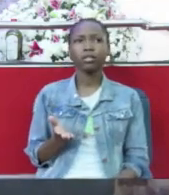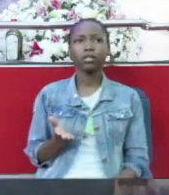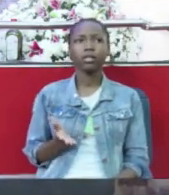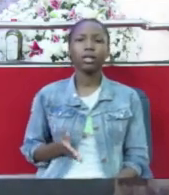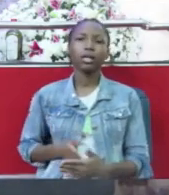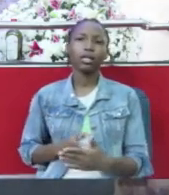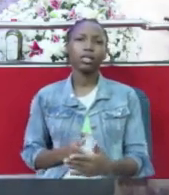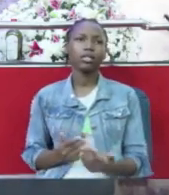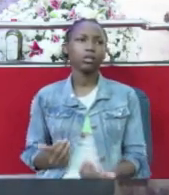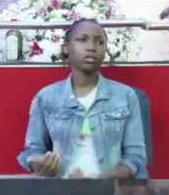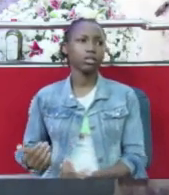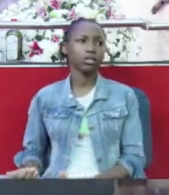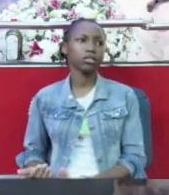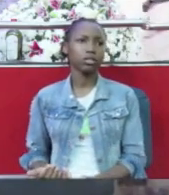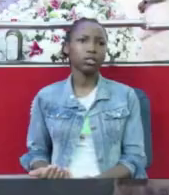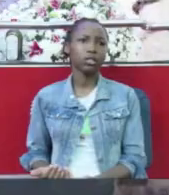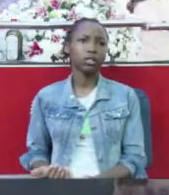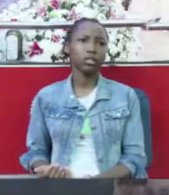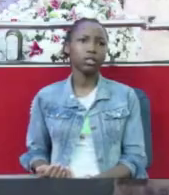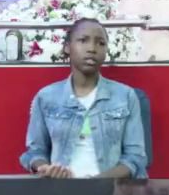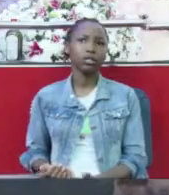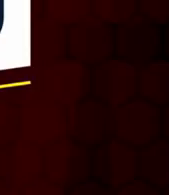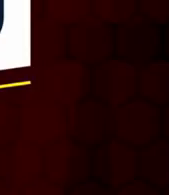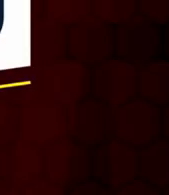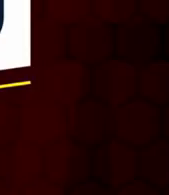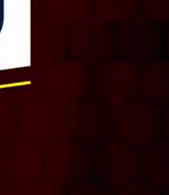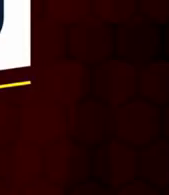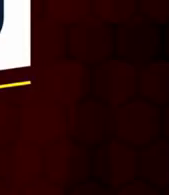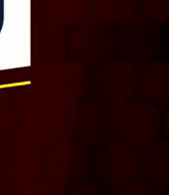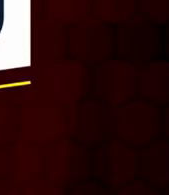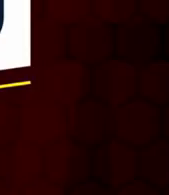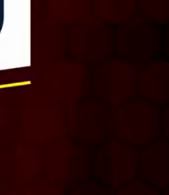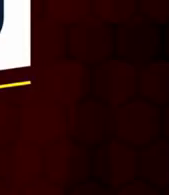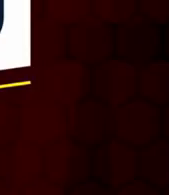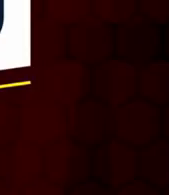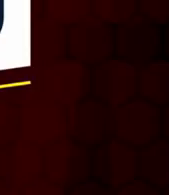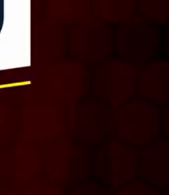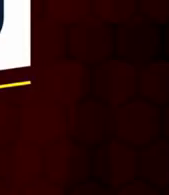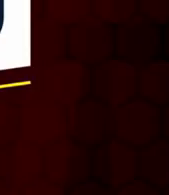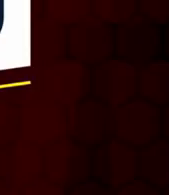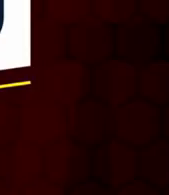Huu ni mwito ambao unahitajika wakati huu for us all. Kwetu sisi wote.